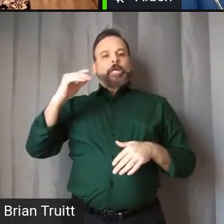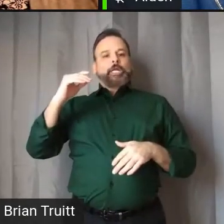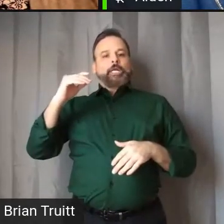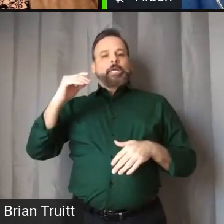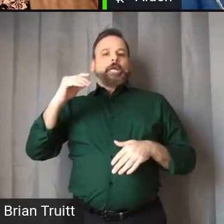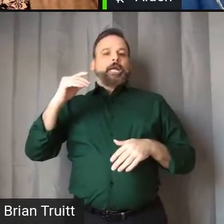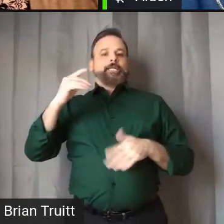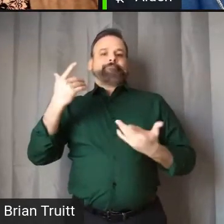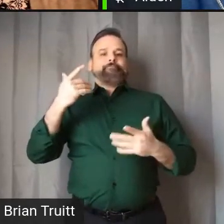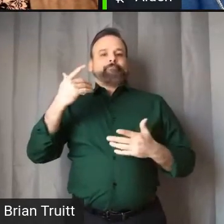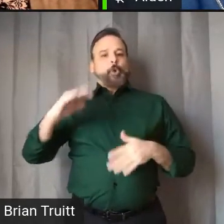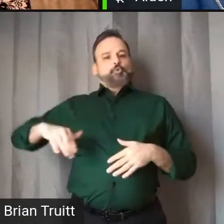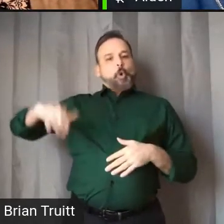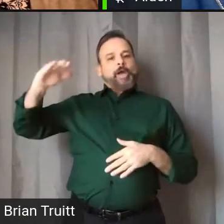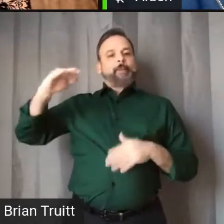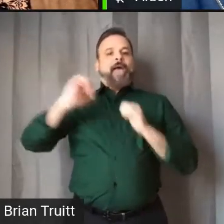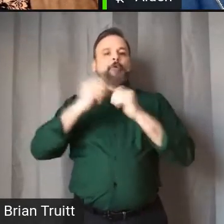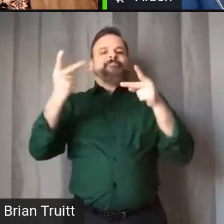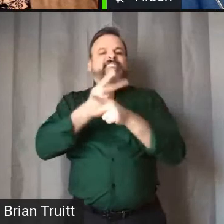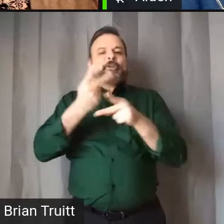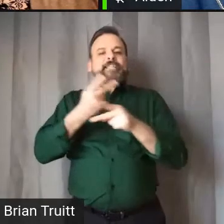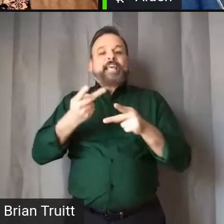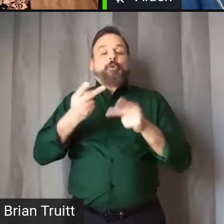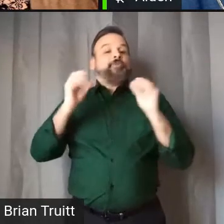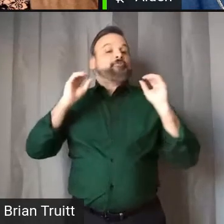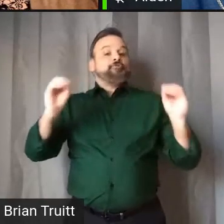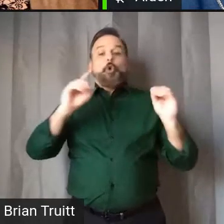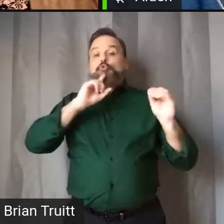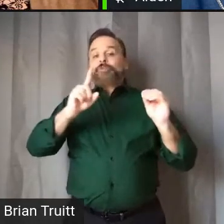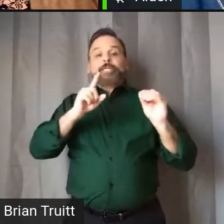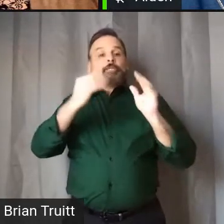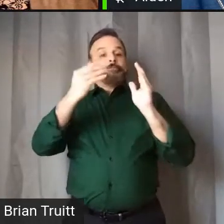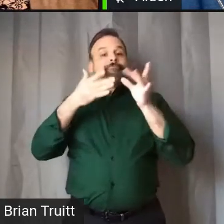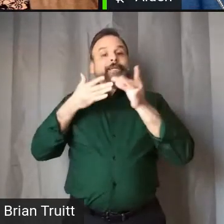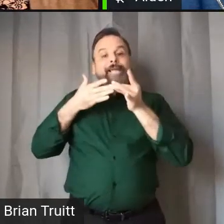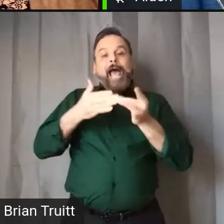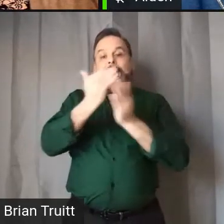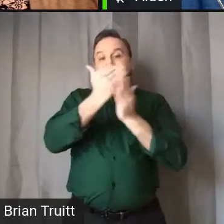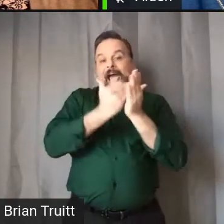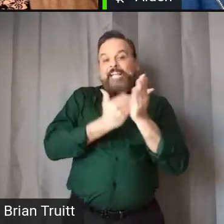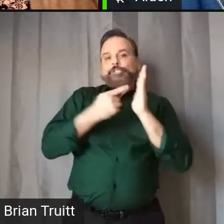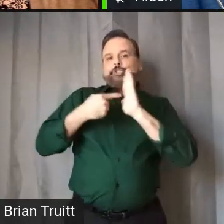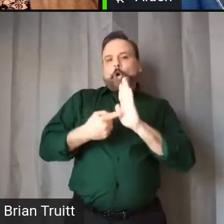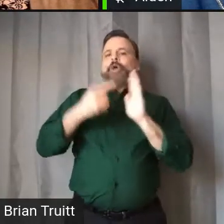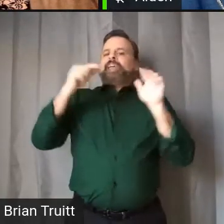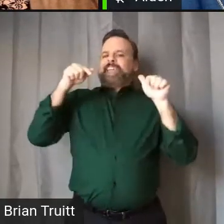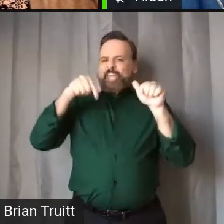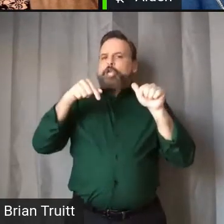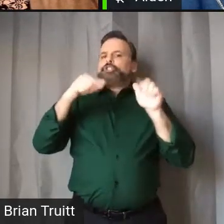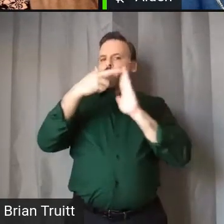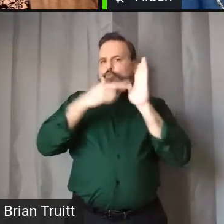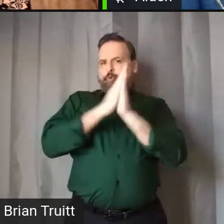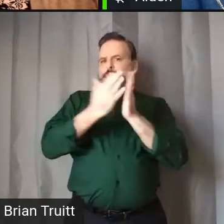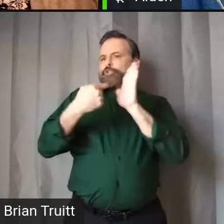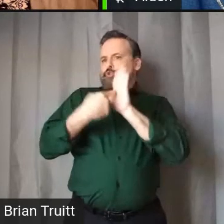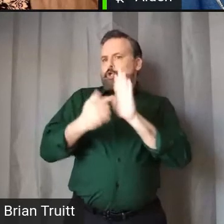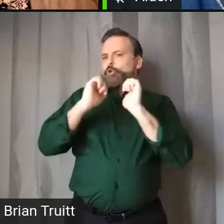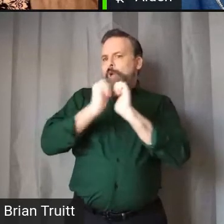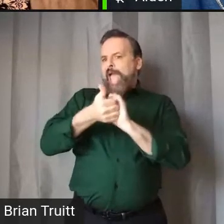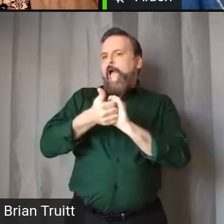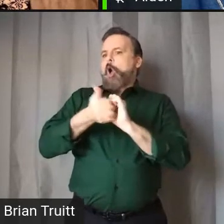clear guide there to say, like, you know, here's the rule book of how all your spells are going to work. So that sort of like weird